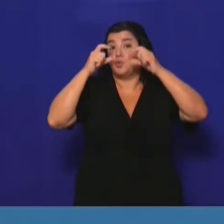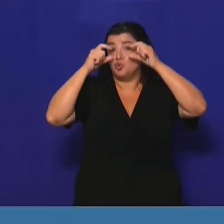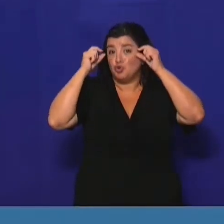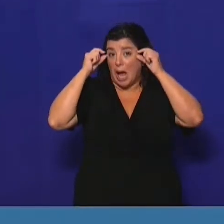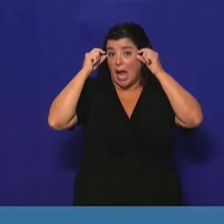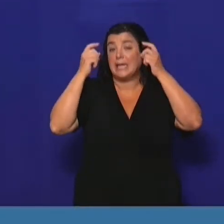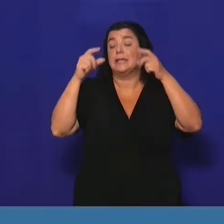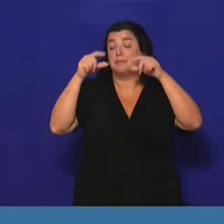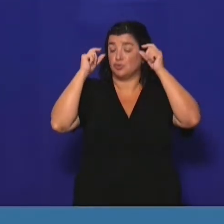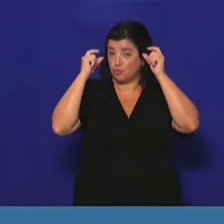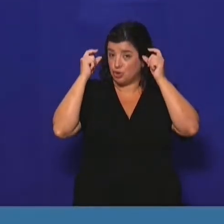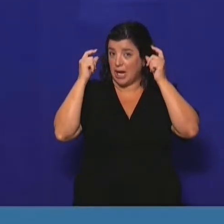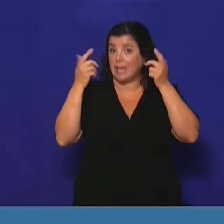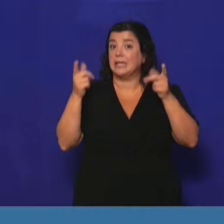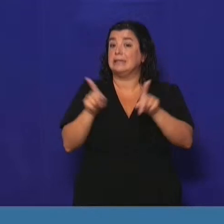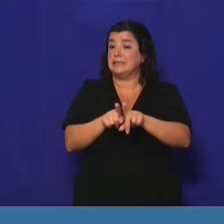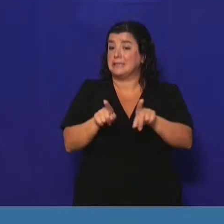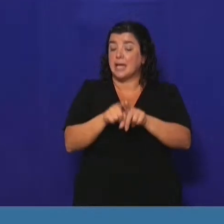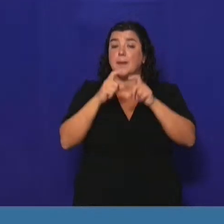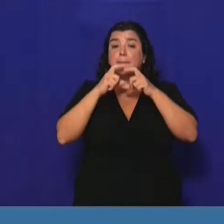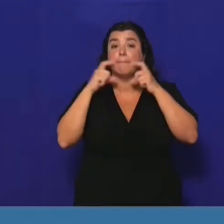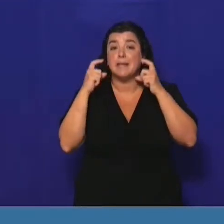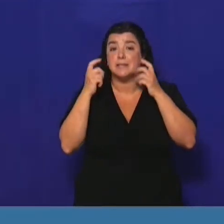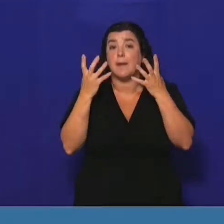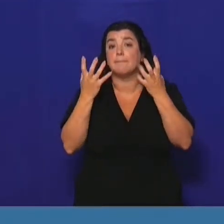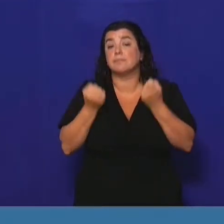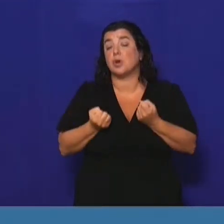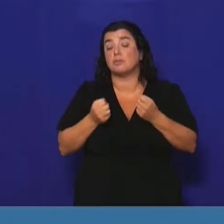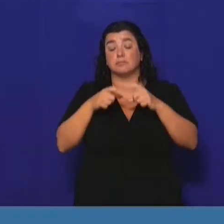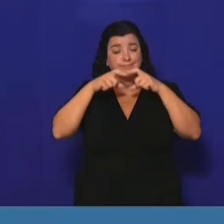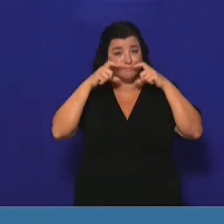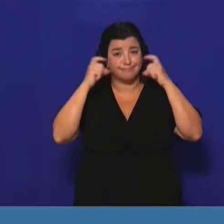inti wkoll tilbes il-maskra, speċjalment jekk inti